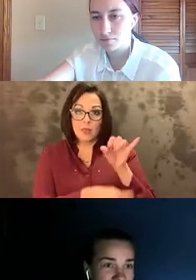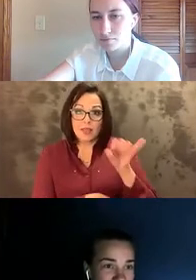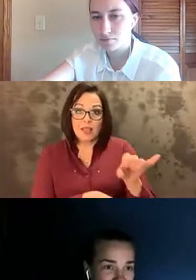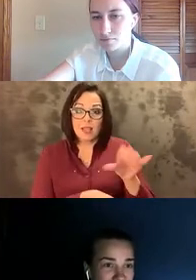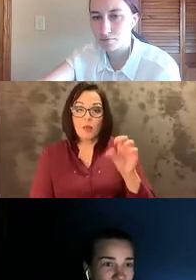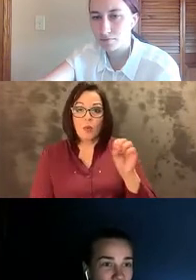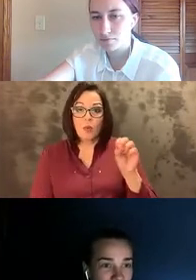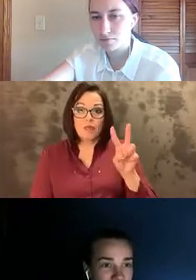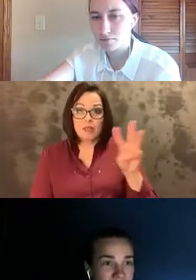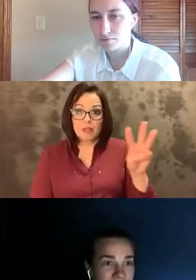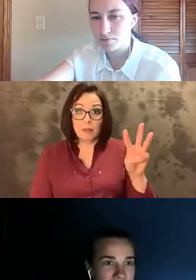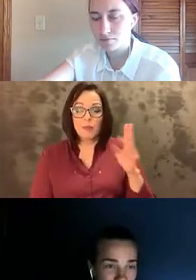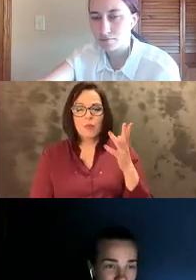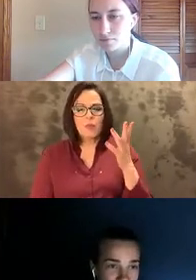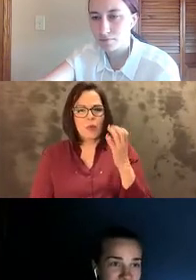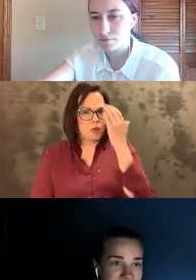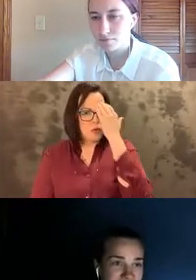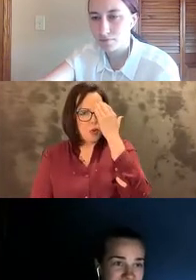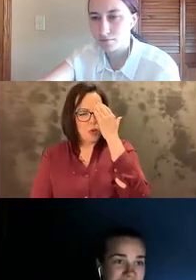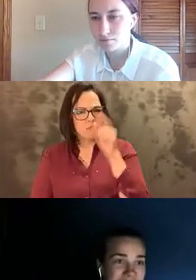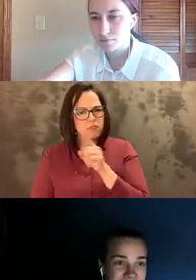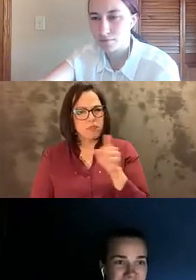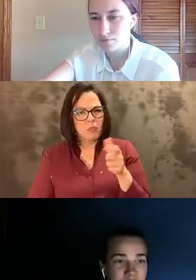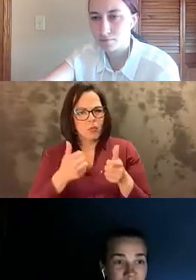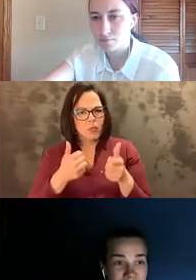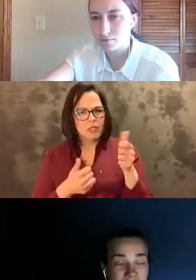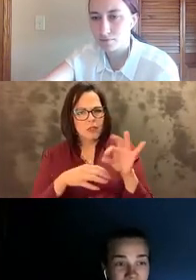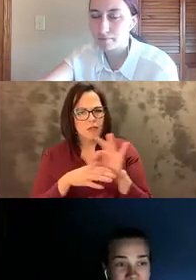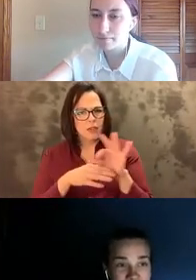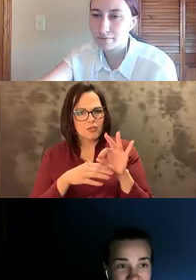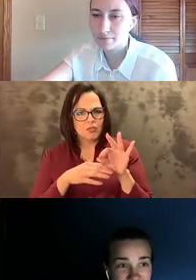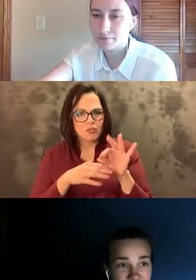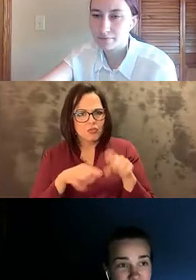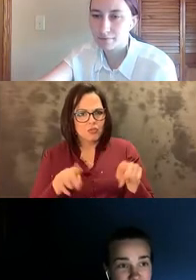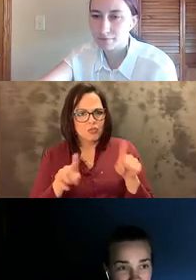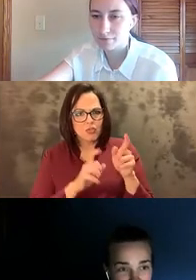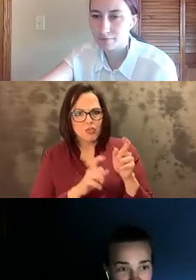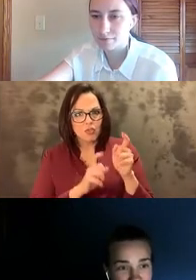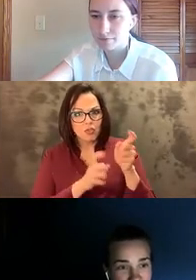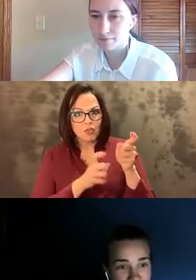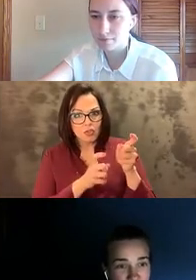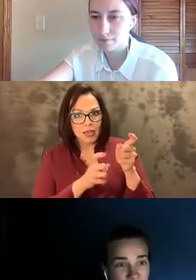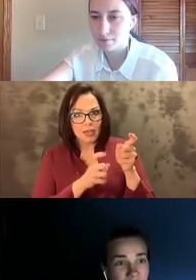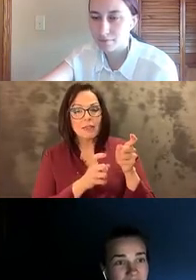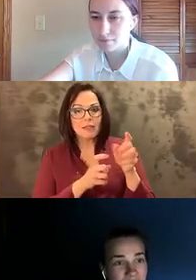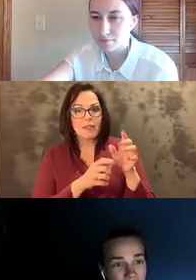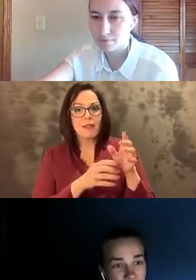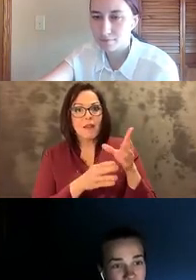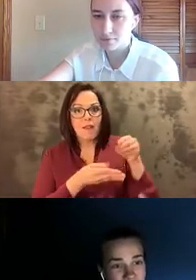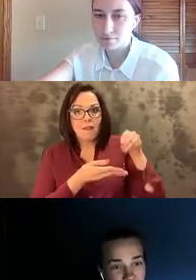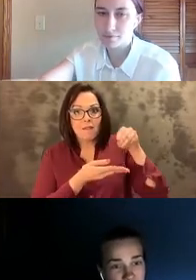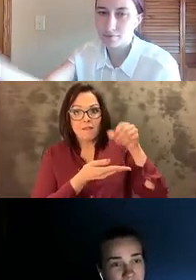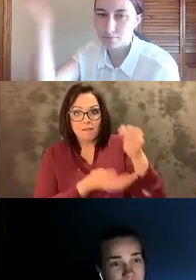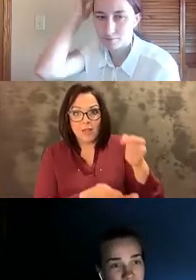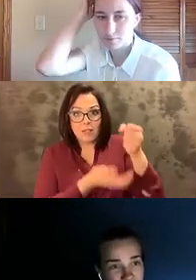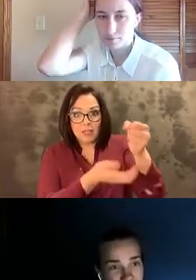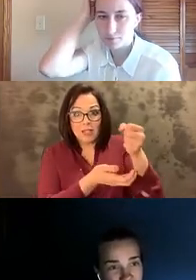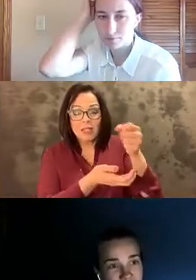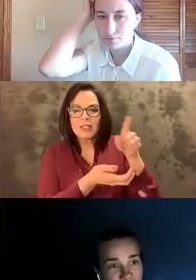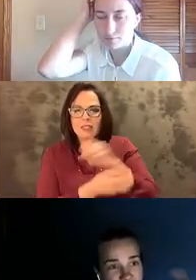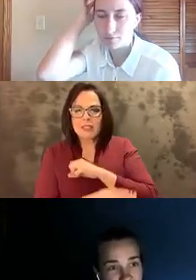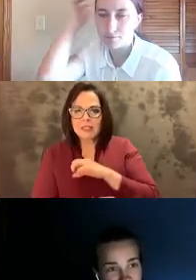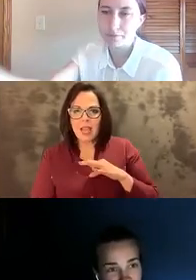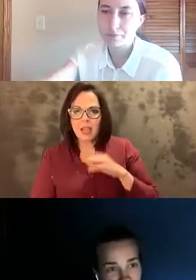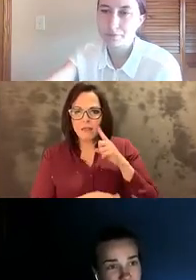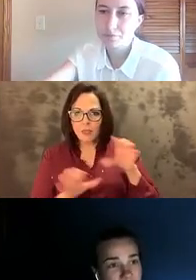OVW wants to know what are the functions that the grant funded staff are performing. And so you want to make